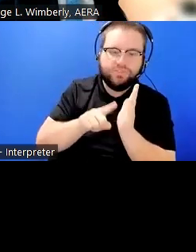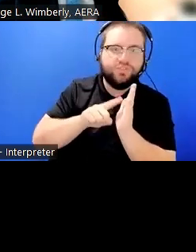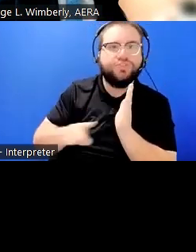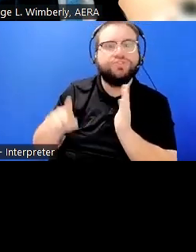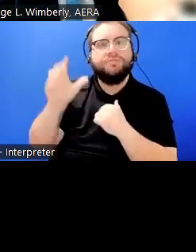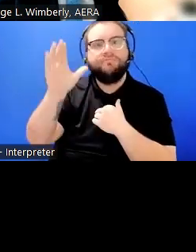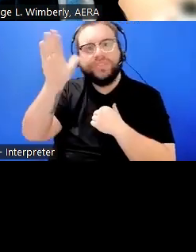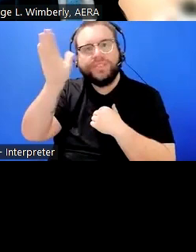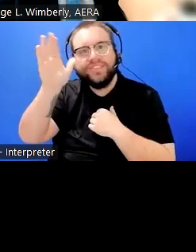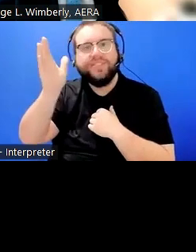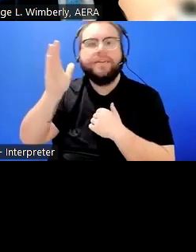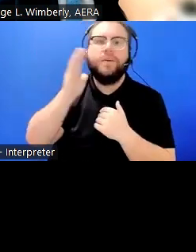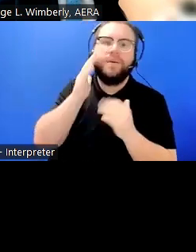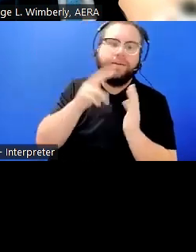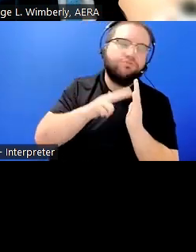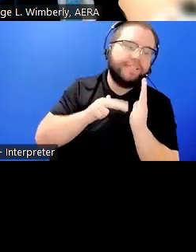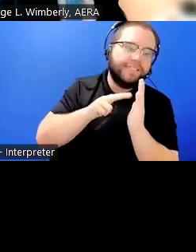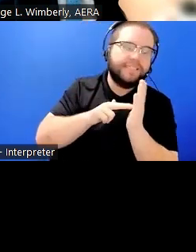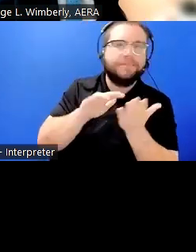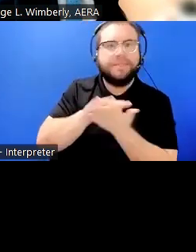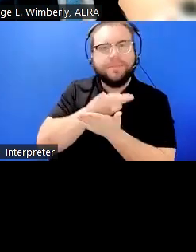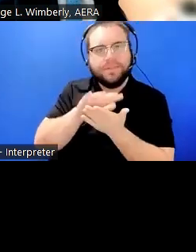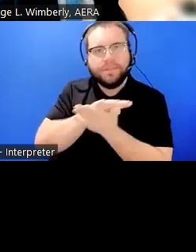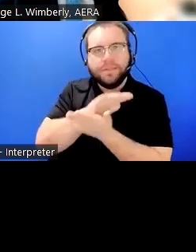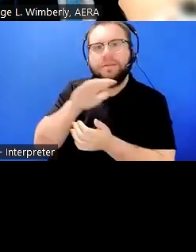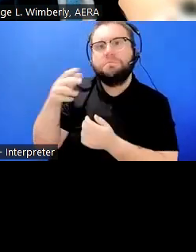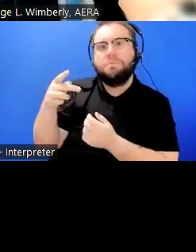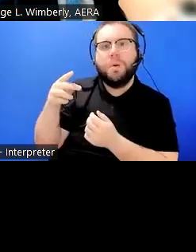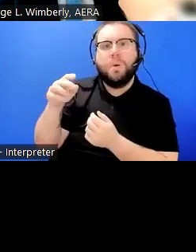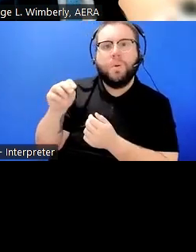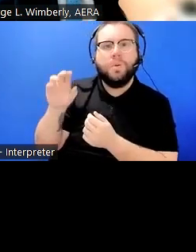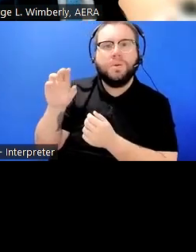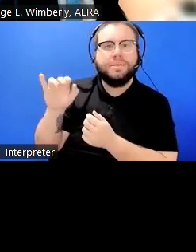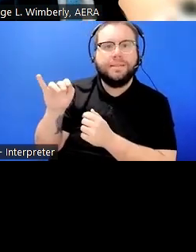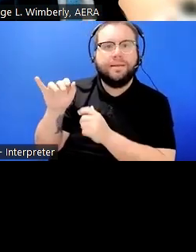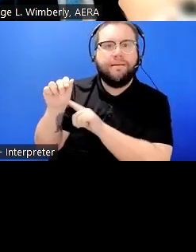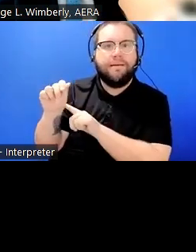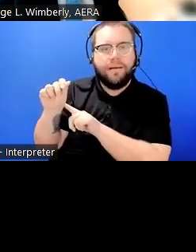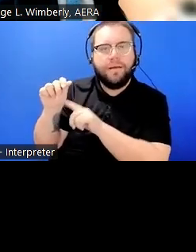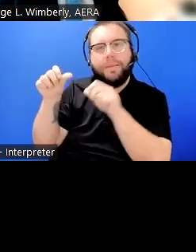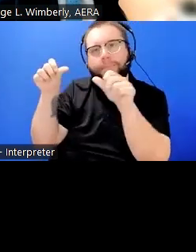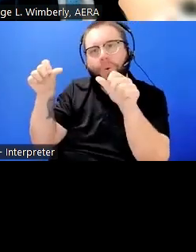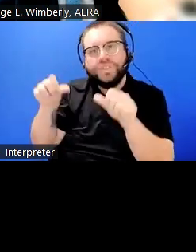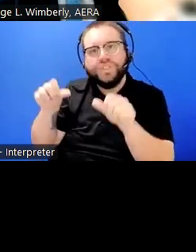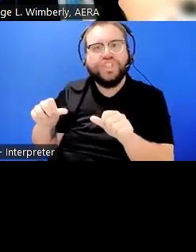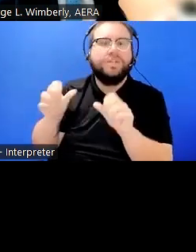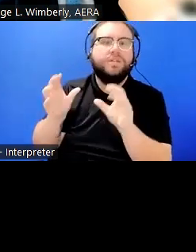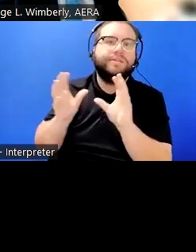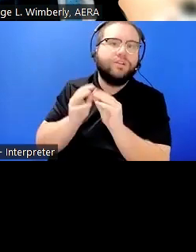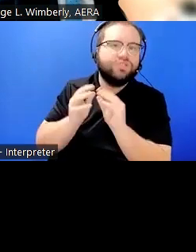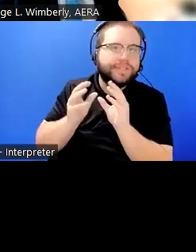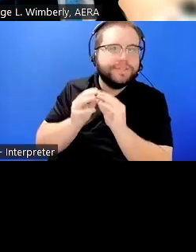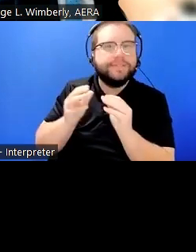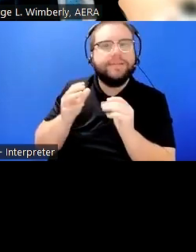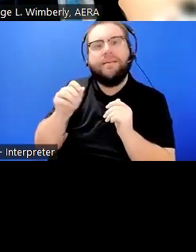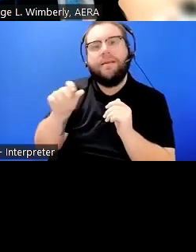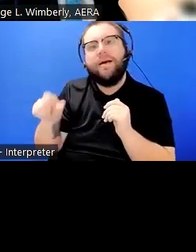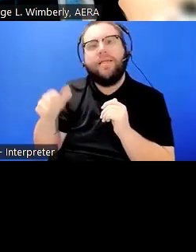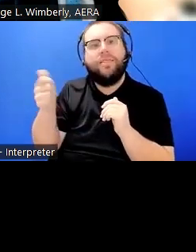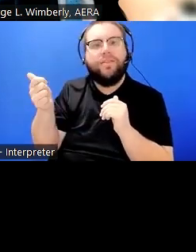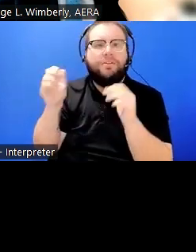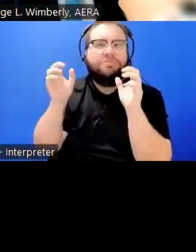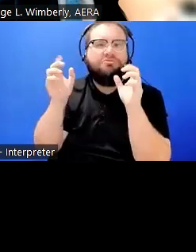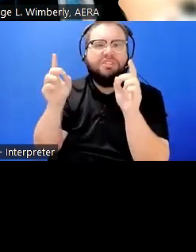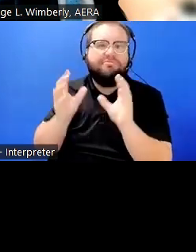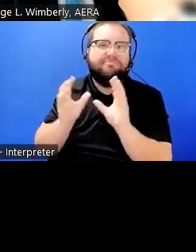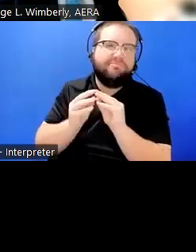in paper sessions, symposia, poster sessions, and other plenary sessions where education research